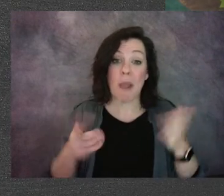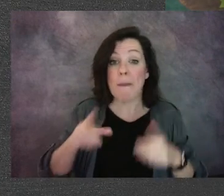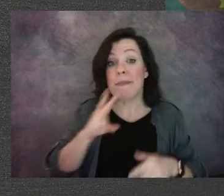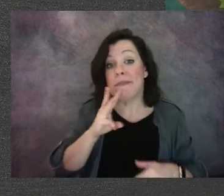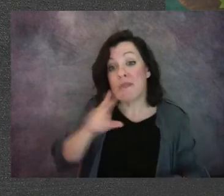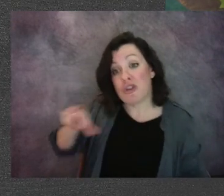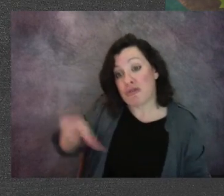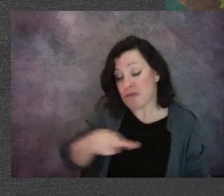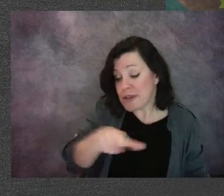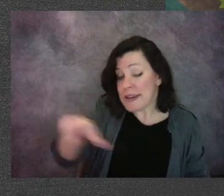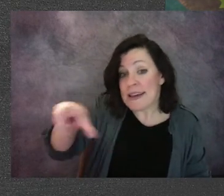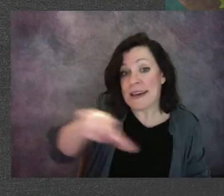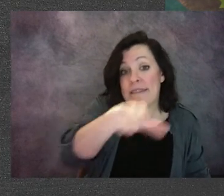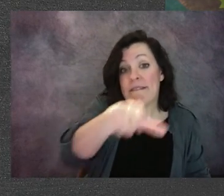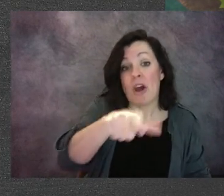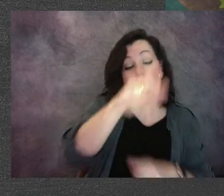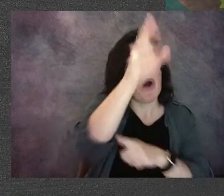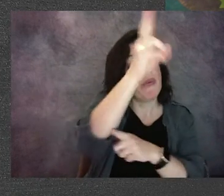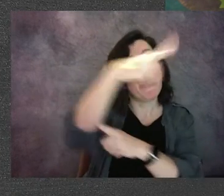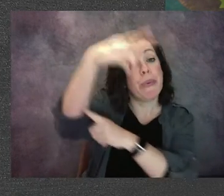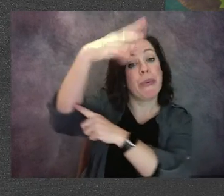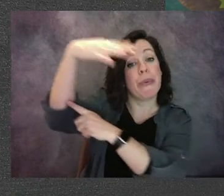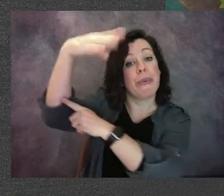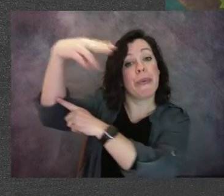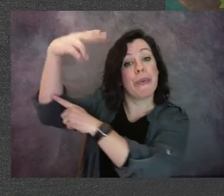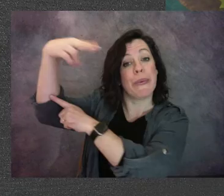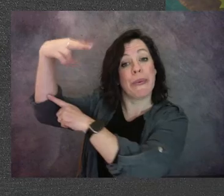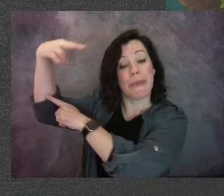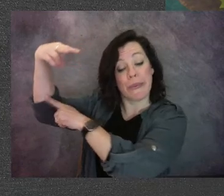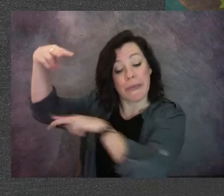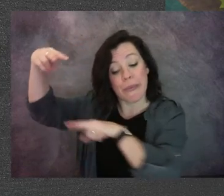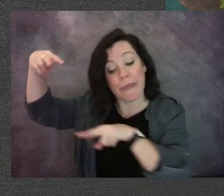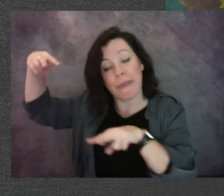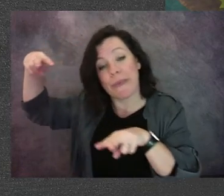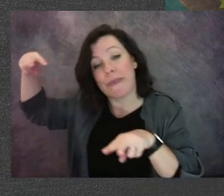Or flying along the river.